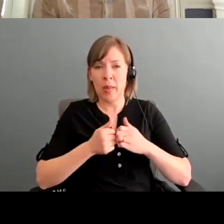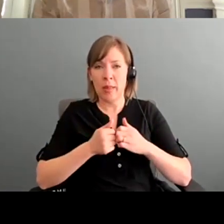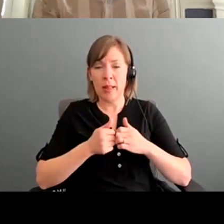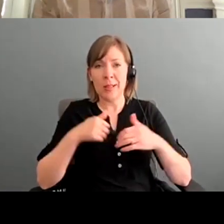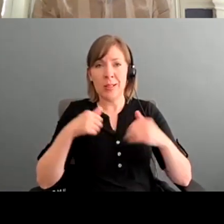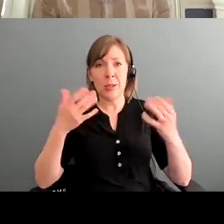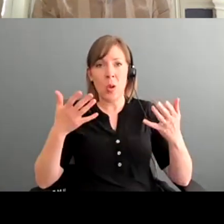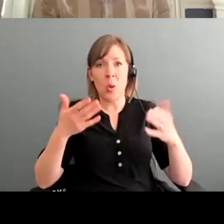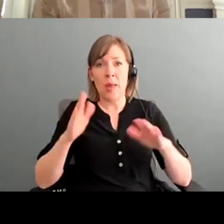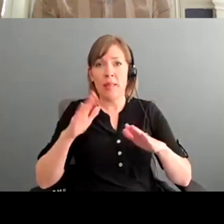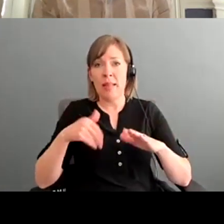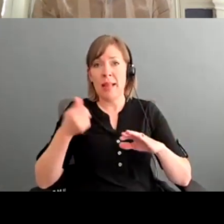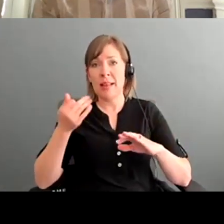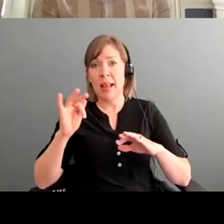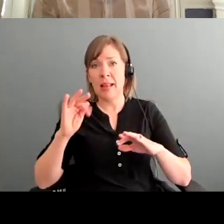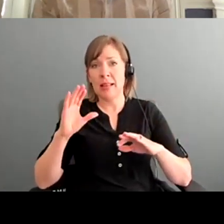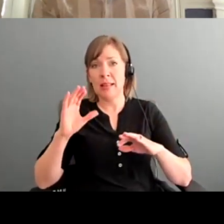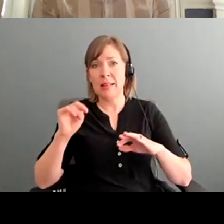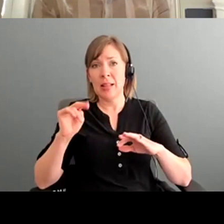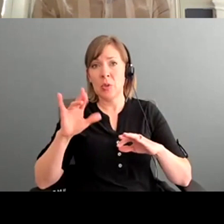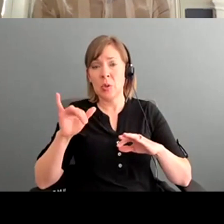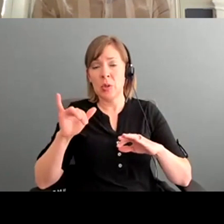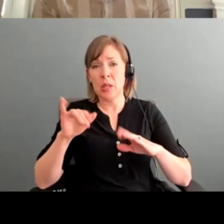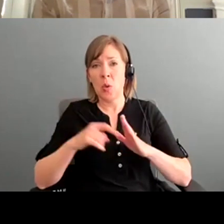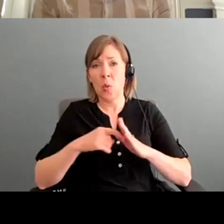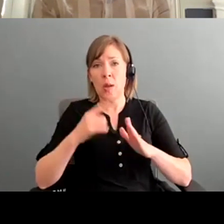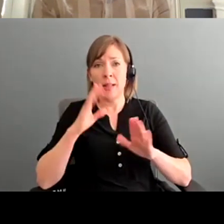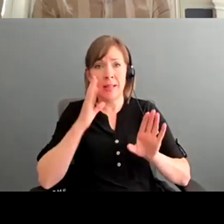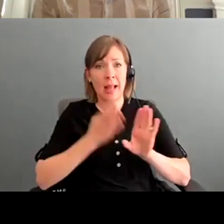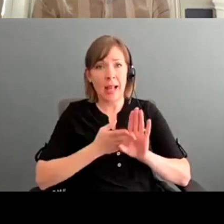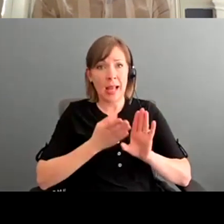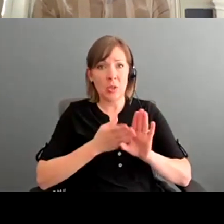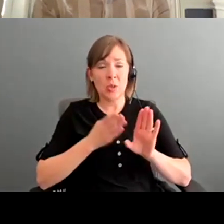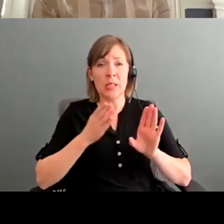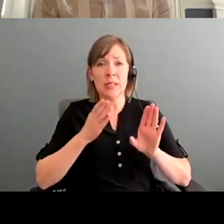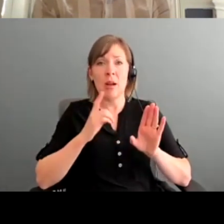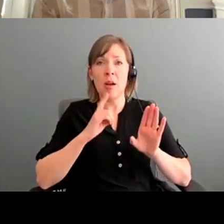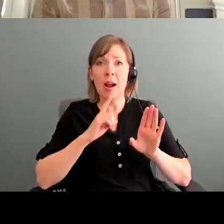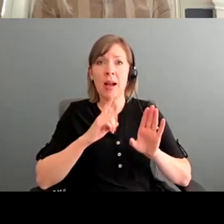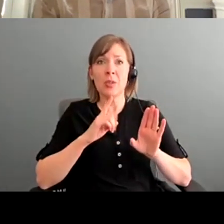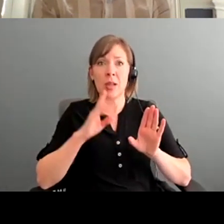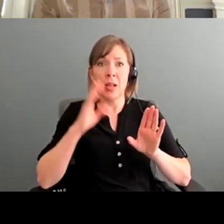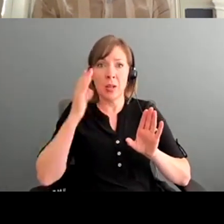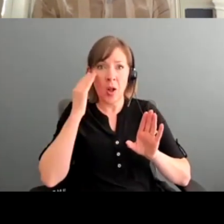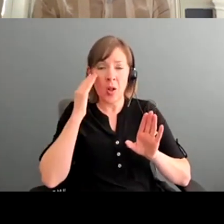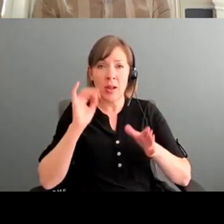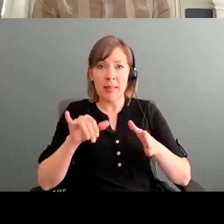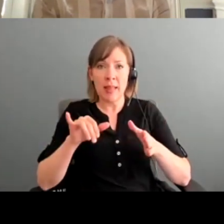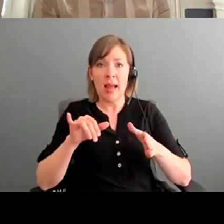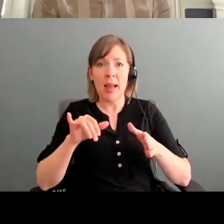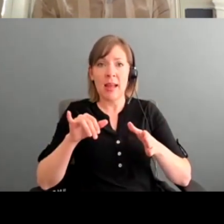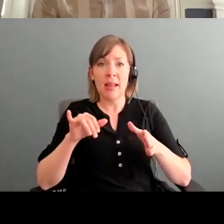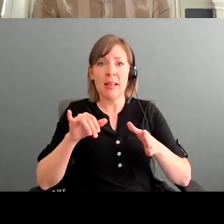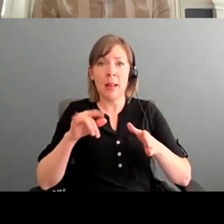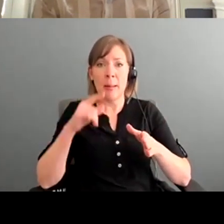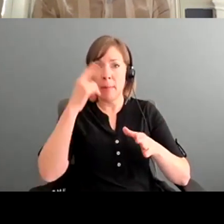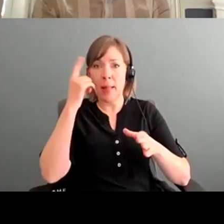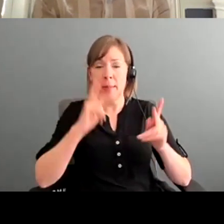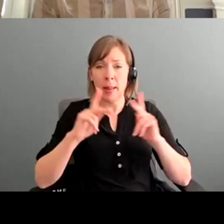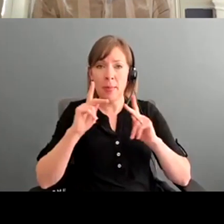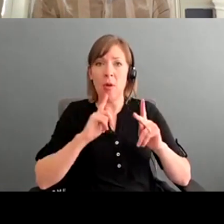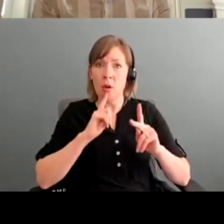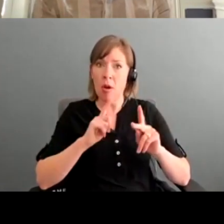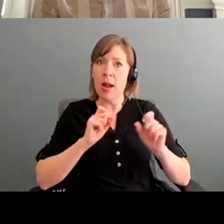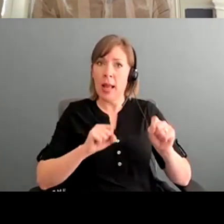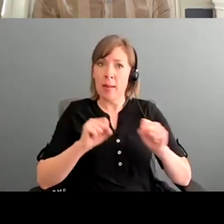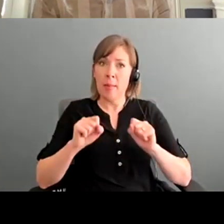in the late 19th century, once psychiatrists are actually acknowledged that Black people are capable